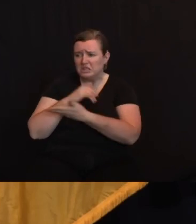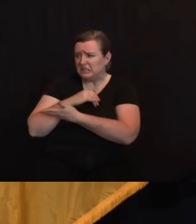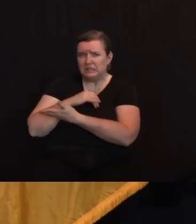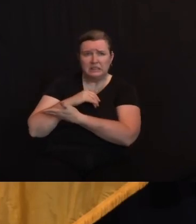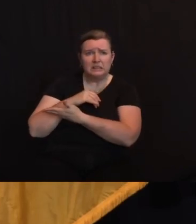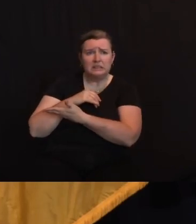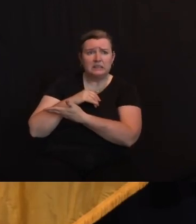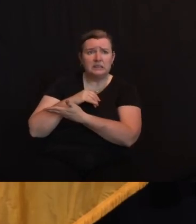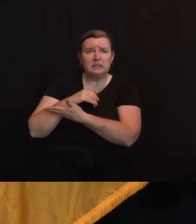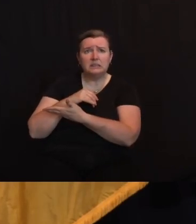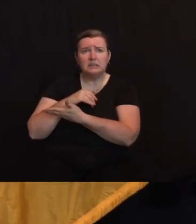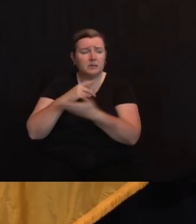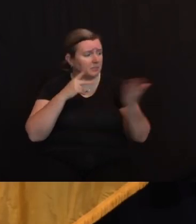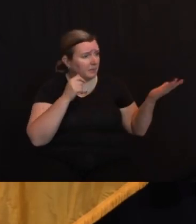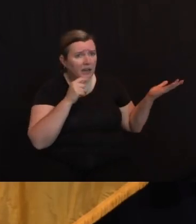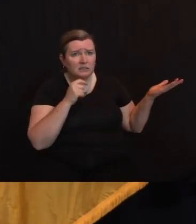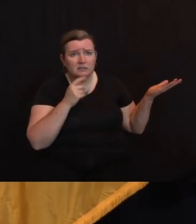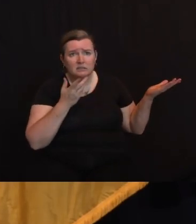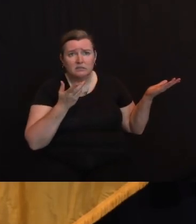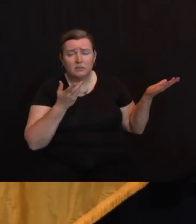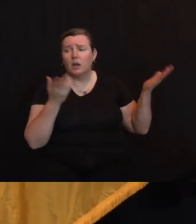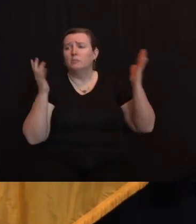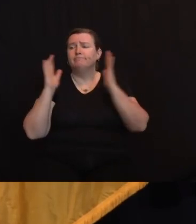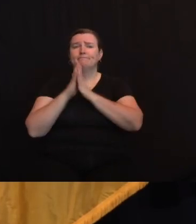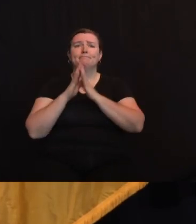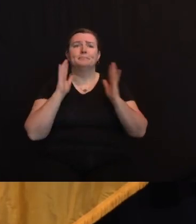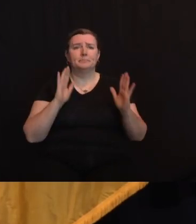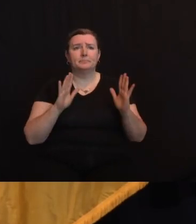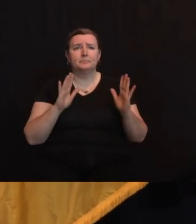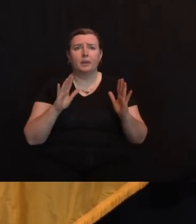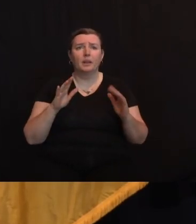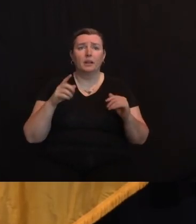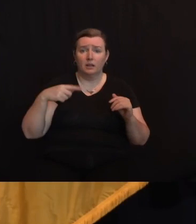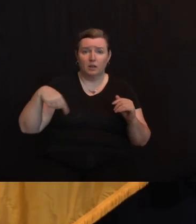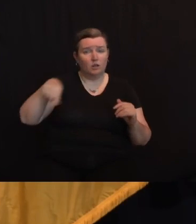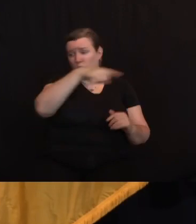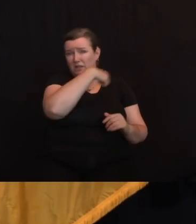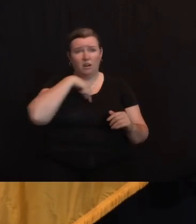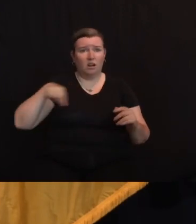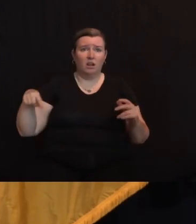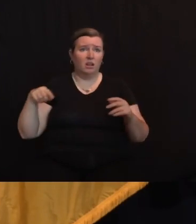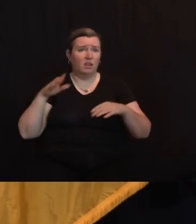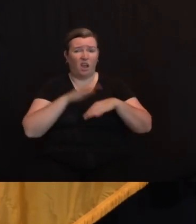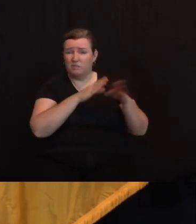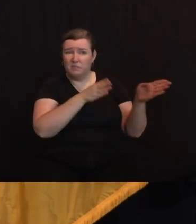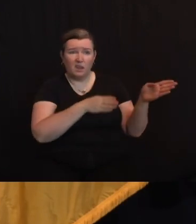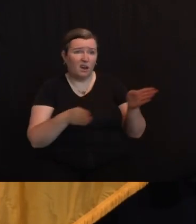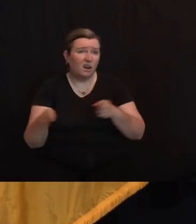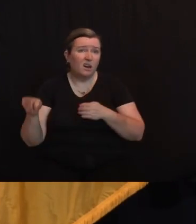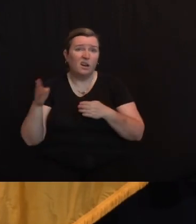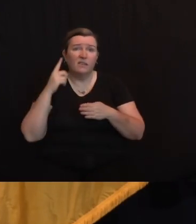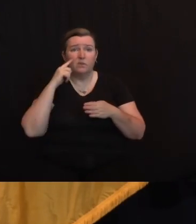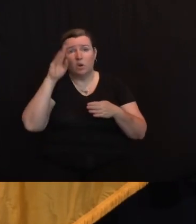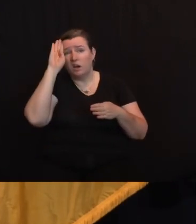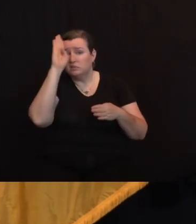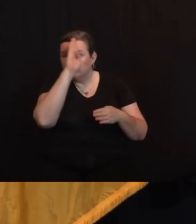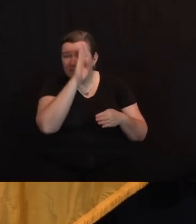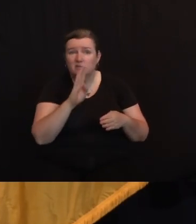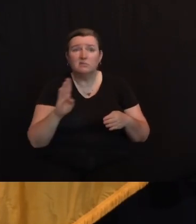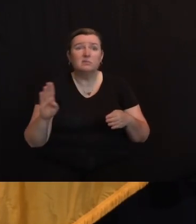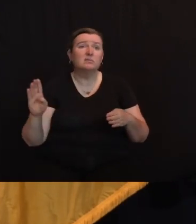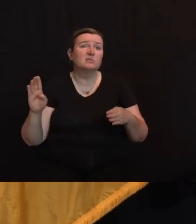you, that you all are working on a plan for hospital systems, for long-term